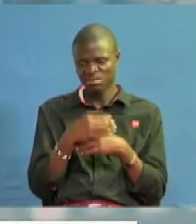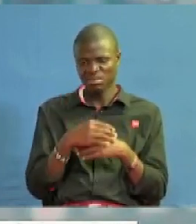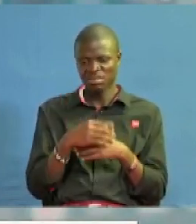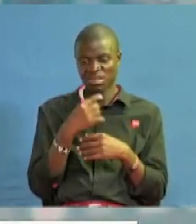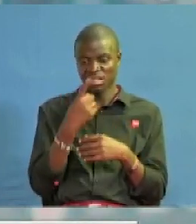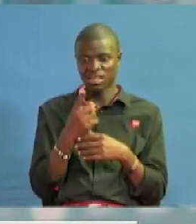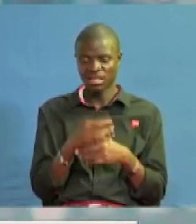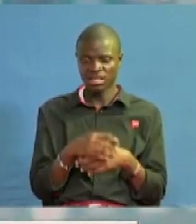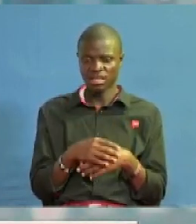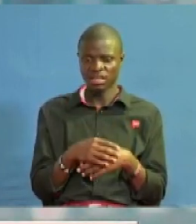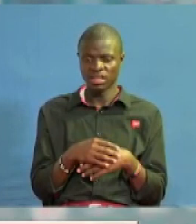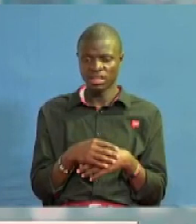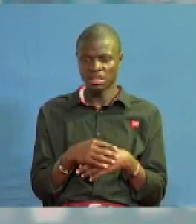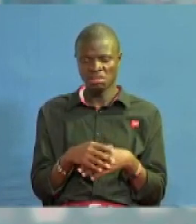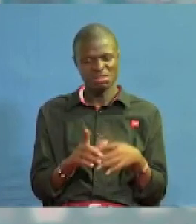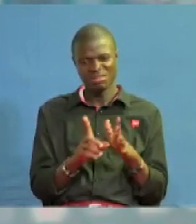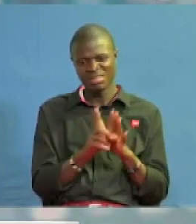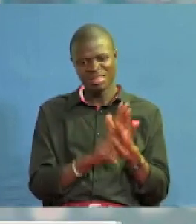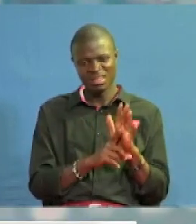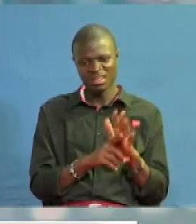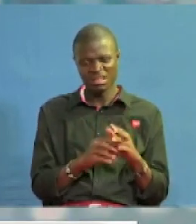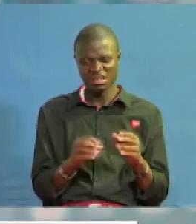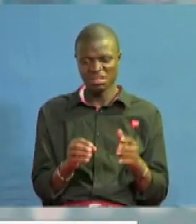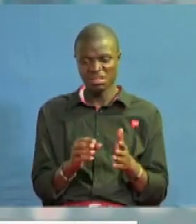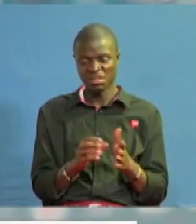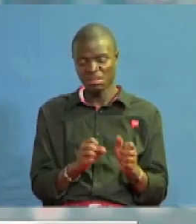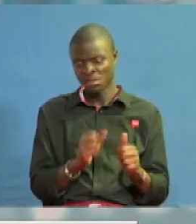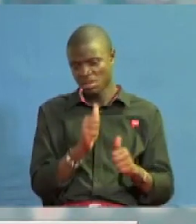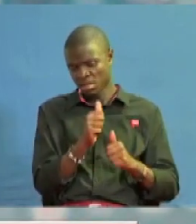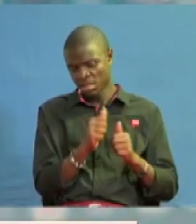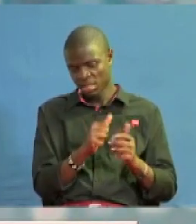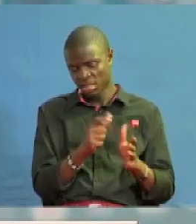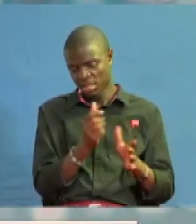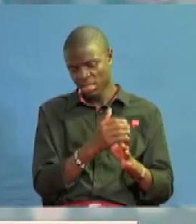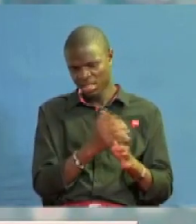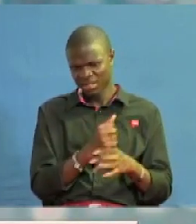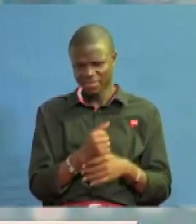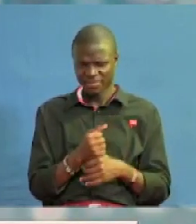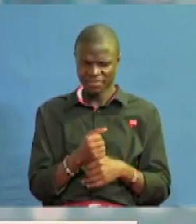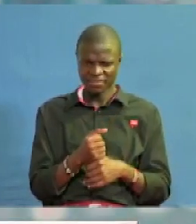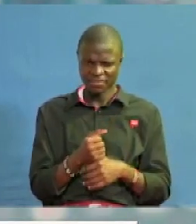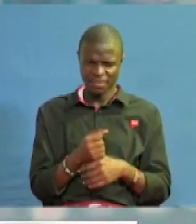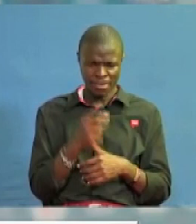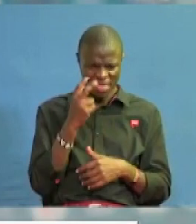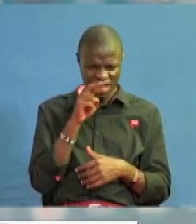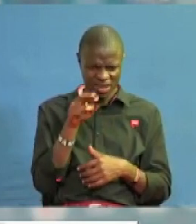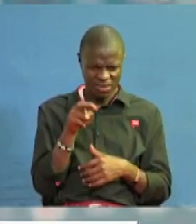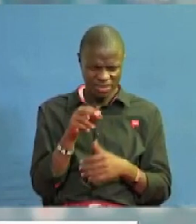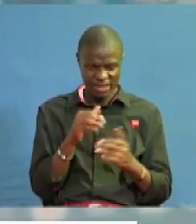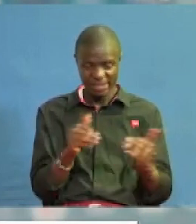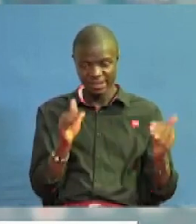think what is lacking is now the implementation of it. Okay? Yeah. Because when you look at the stock market at the